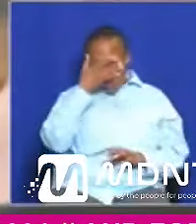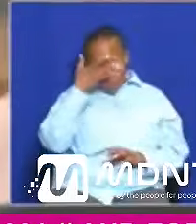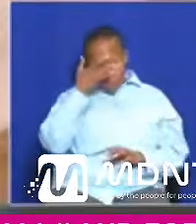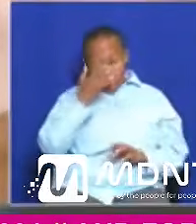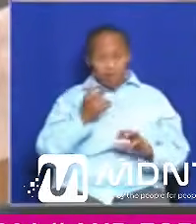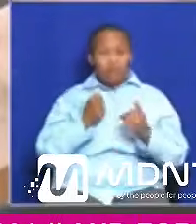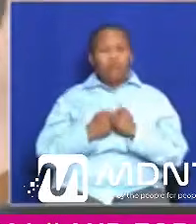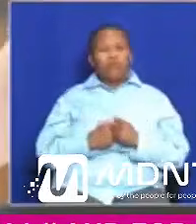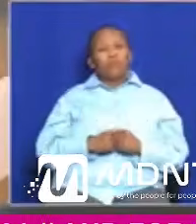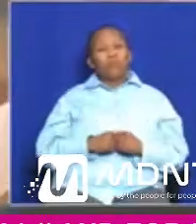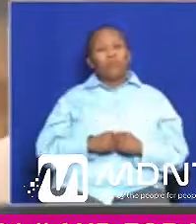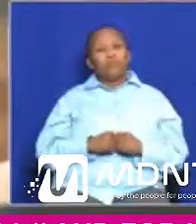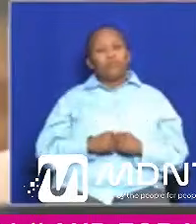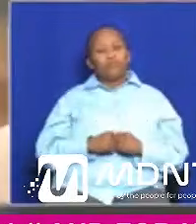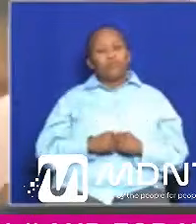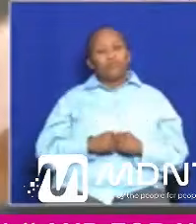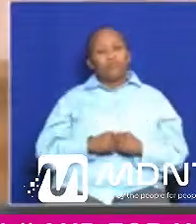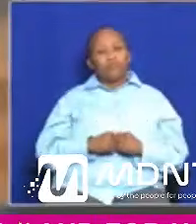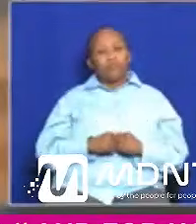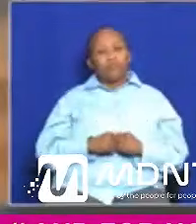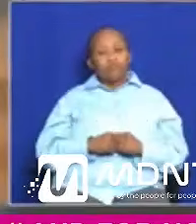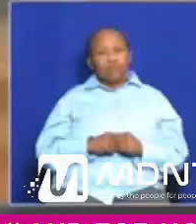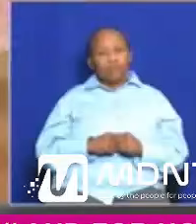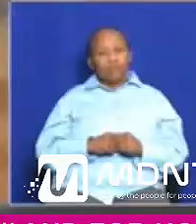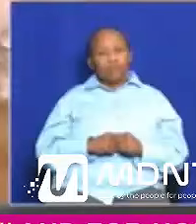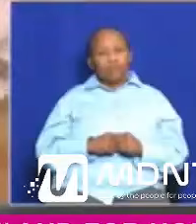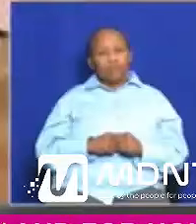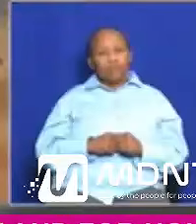inter alia made by Mr. Matlala